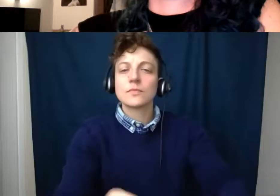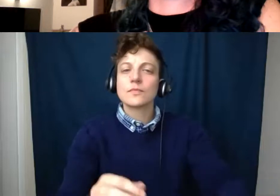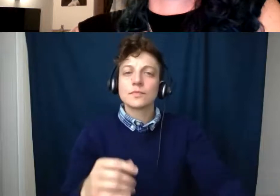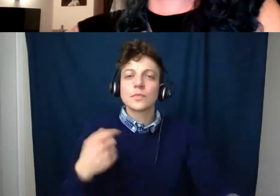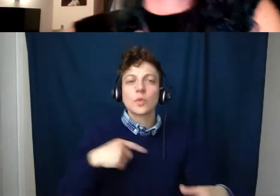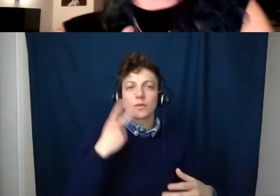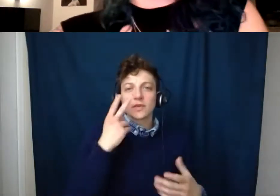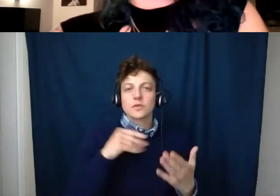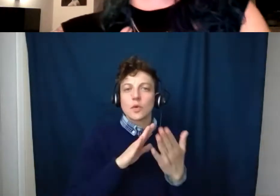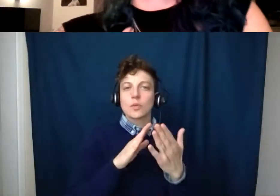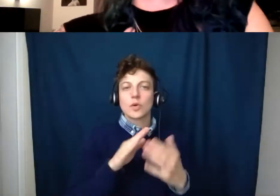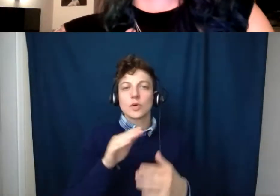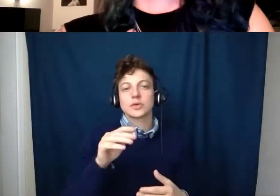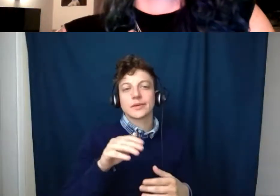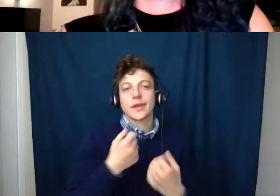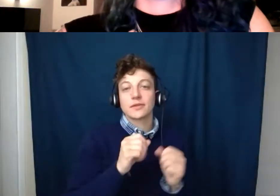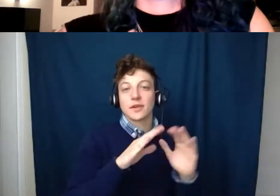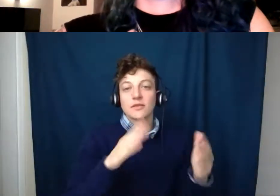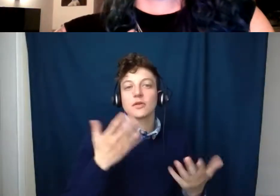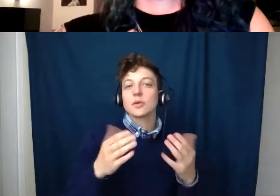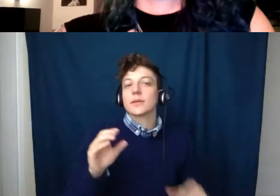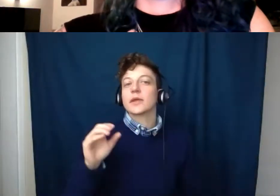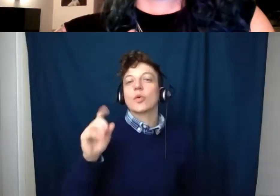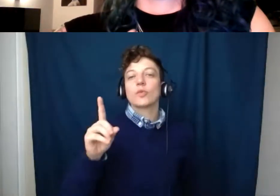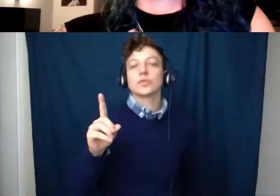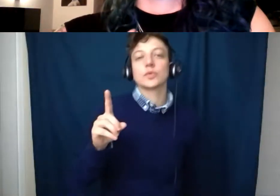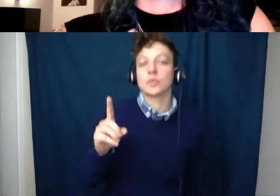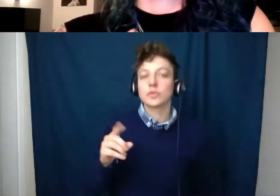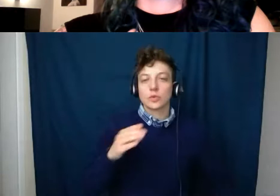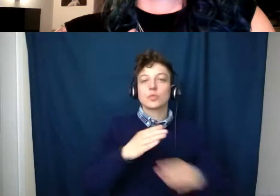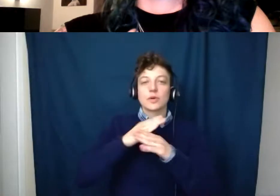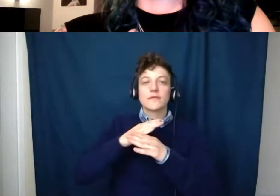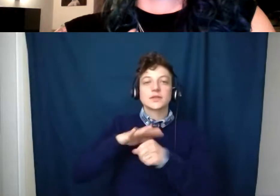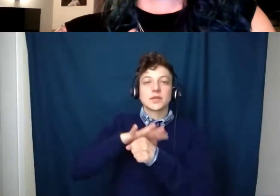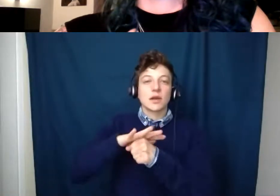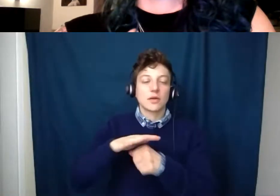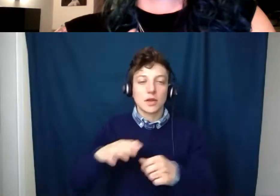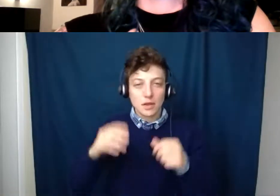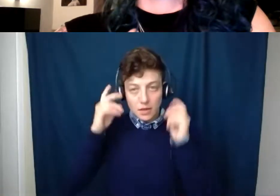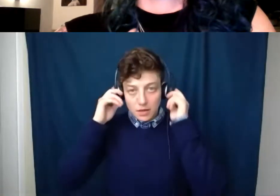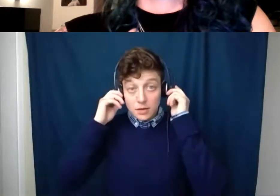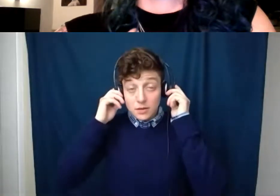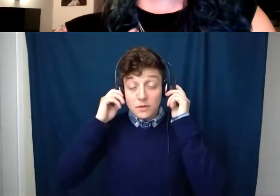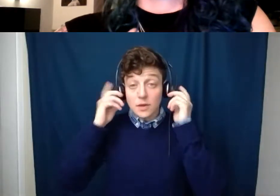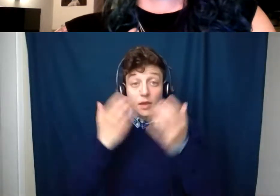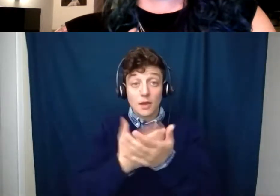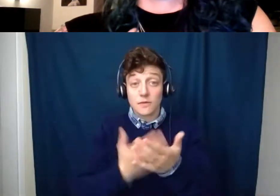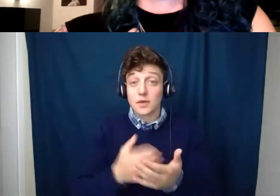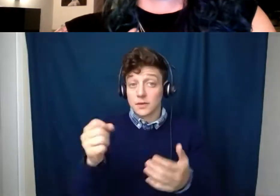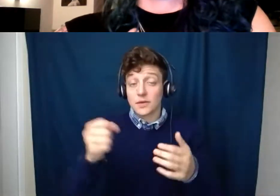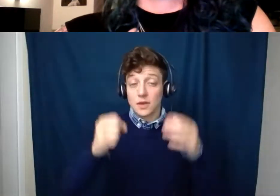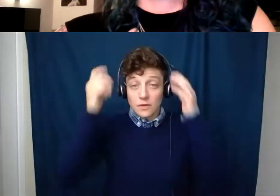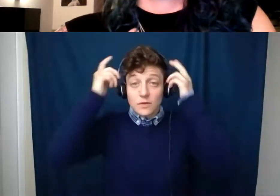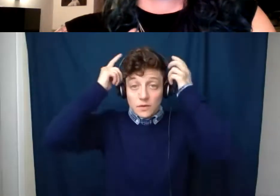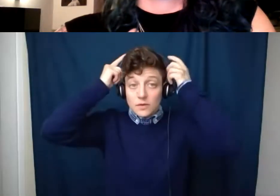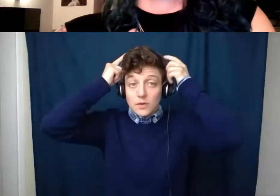in my backyard. So maybe something like an overdose prevention site like Safe House. There is evidence for them. There's really good evidence, a lot